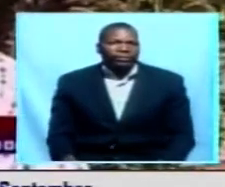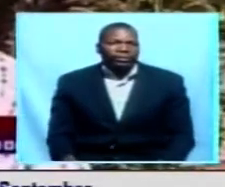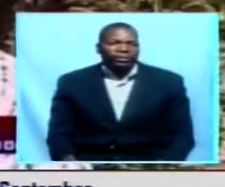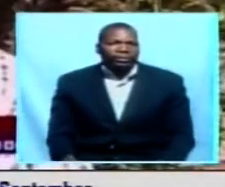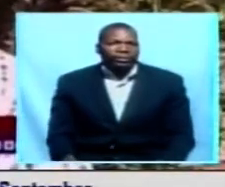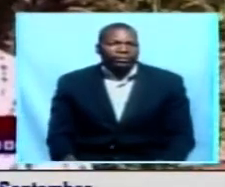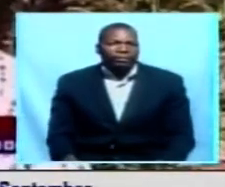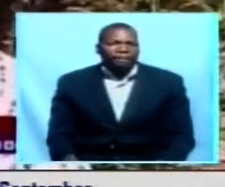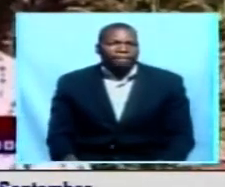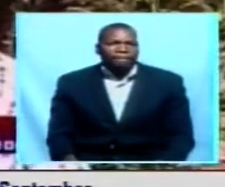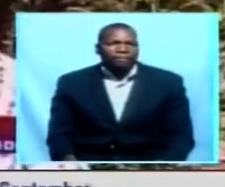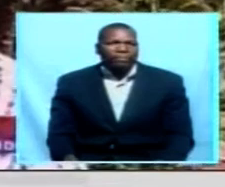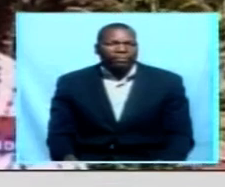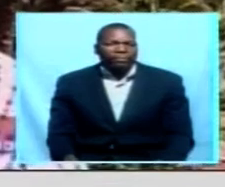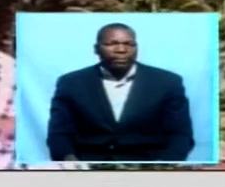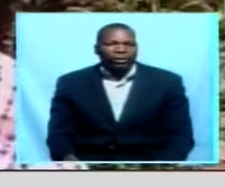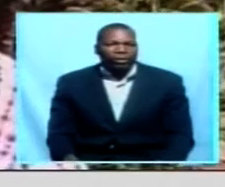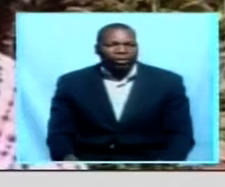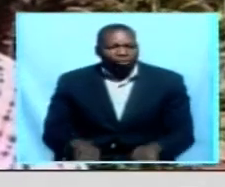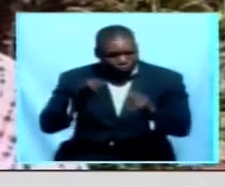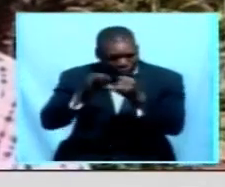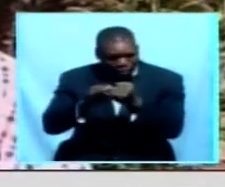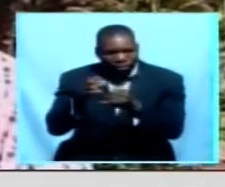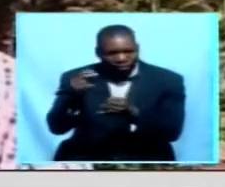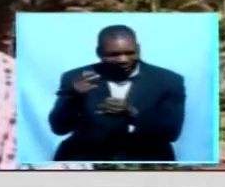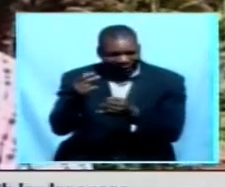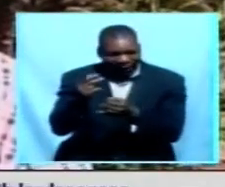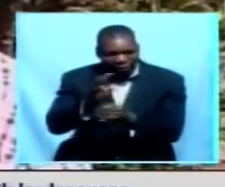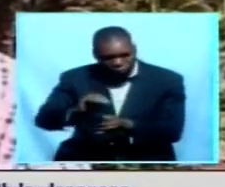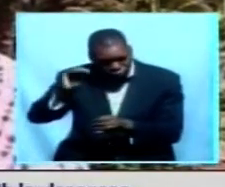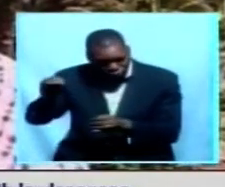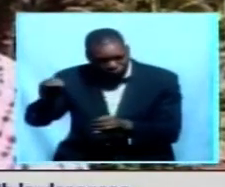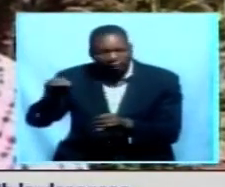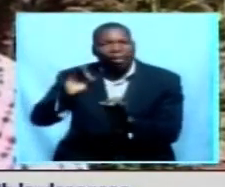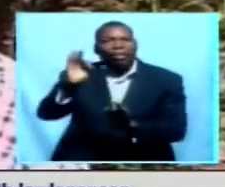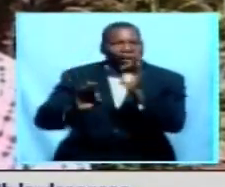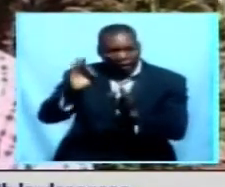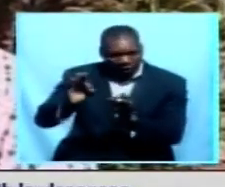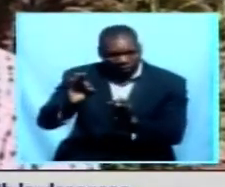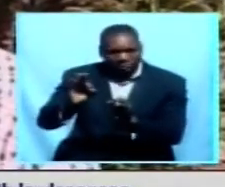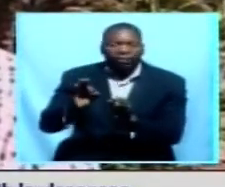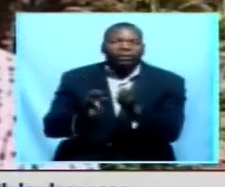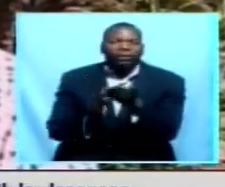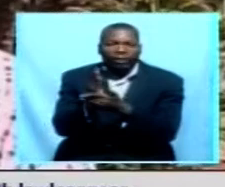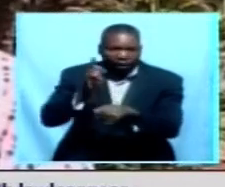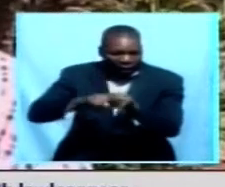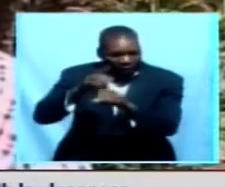of the social care transfer, but also getting it in time, and also to ensure